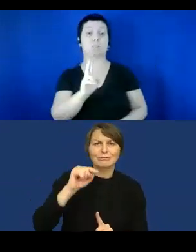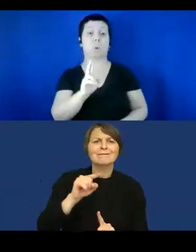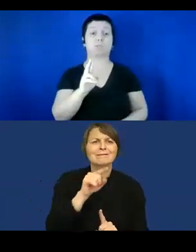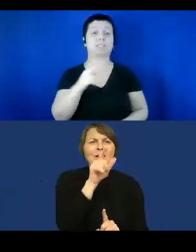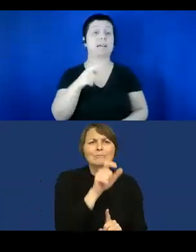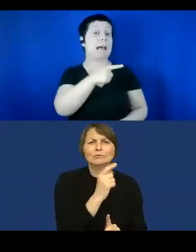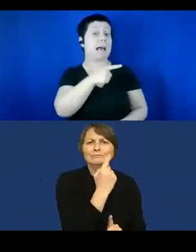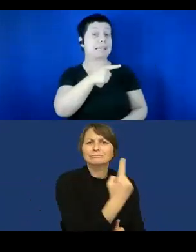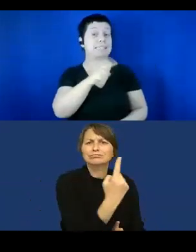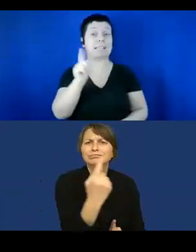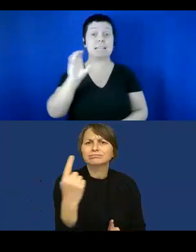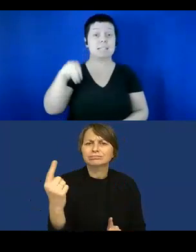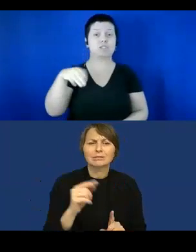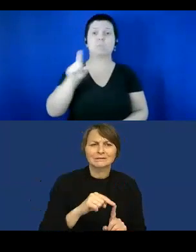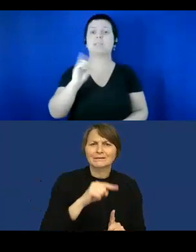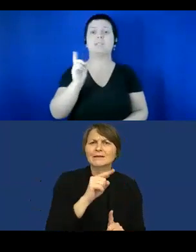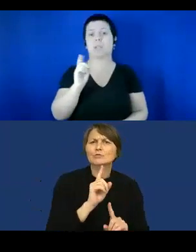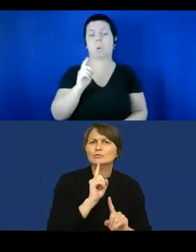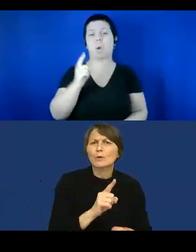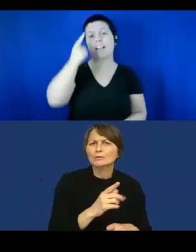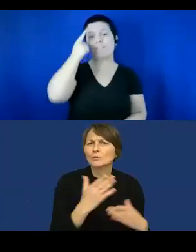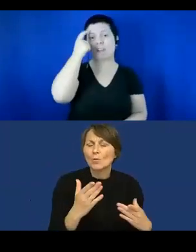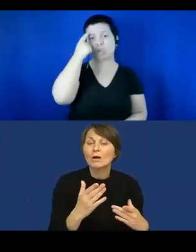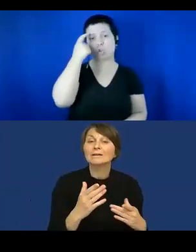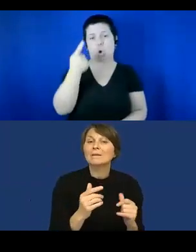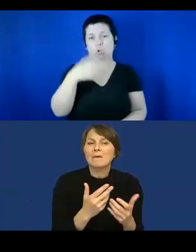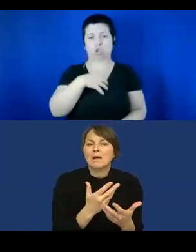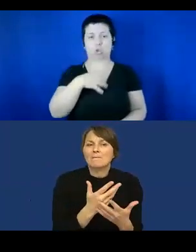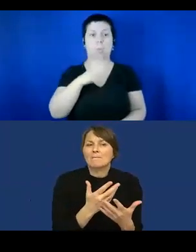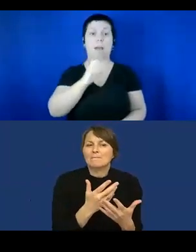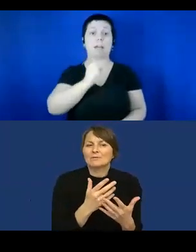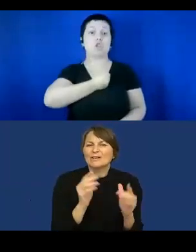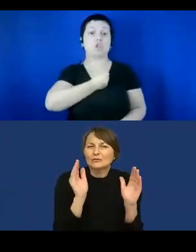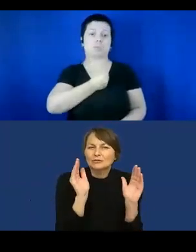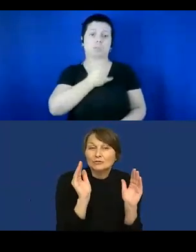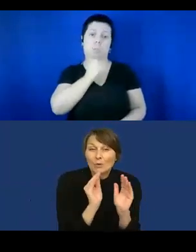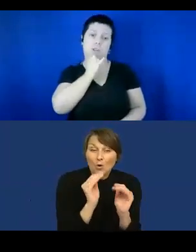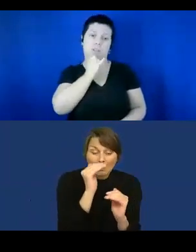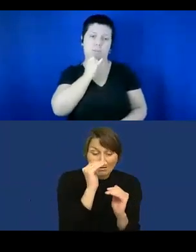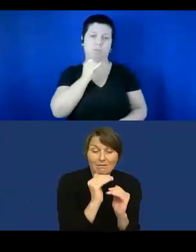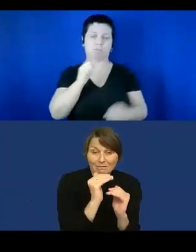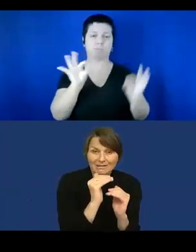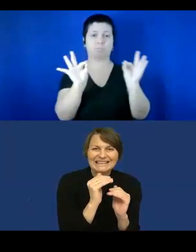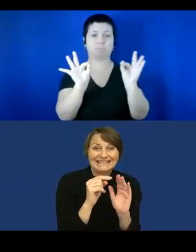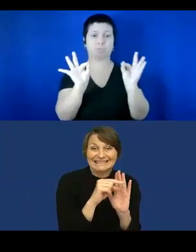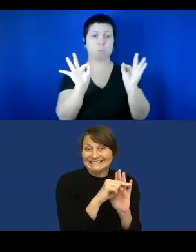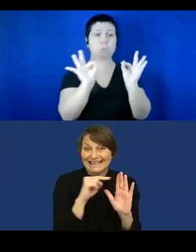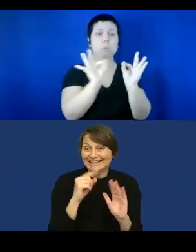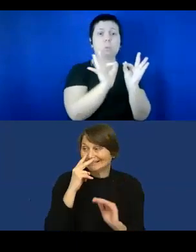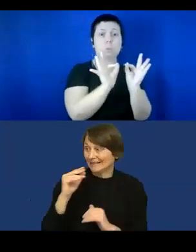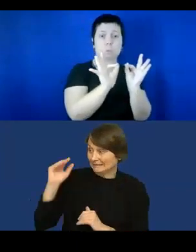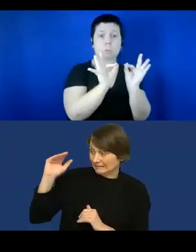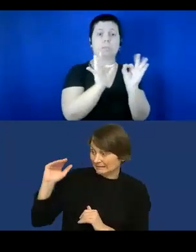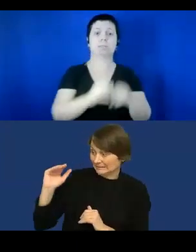in arbitrary units. But smaller numbers, or in this case also more negative numbers, means that